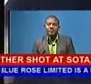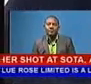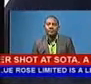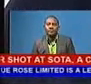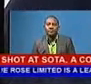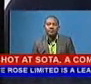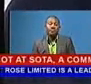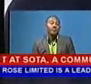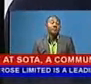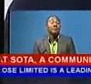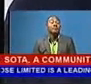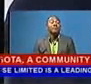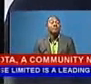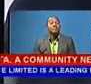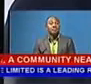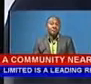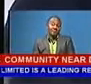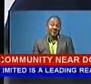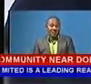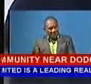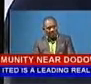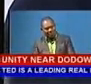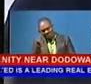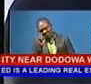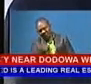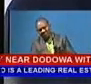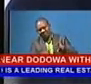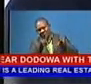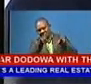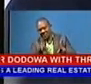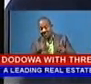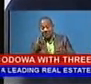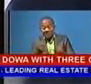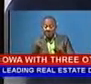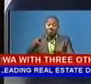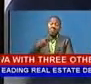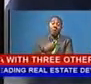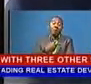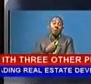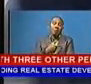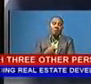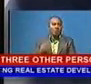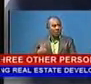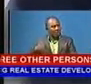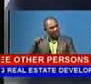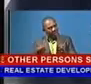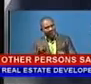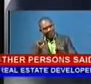It is clearly a matter that arises in re-examination when there is a distortion of facts.